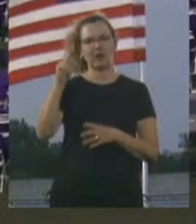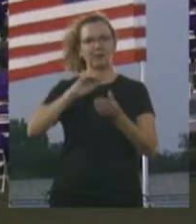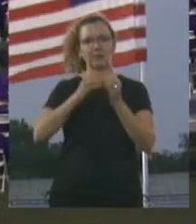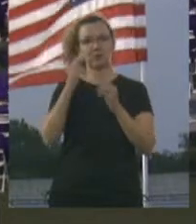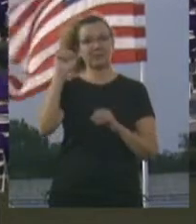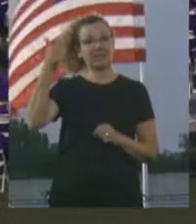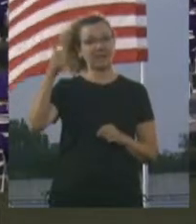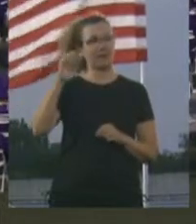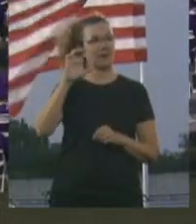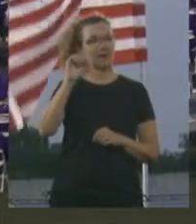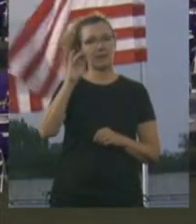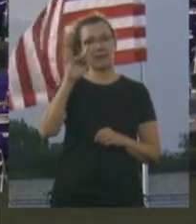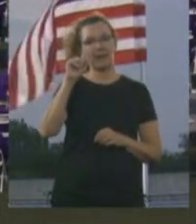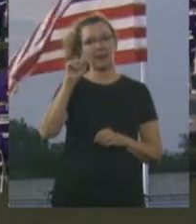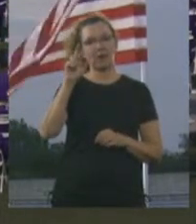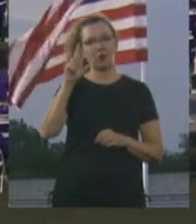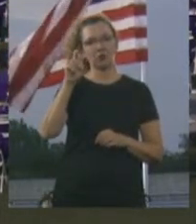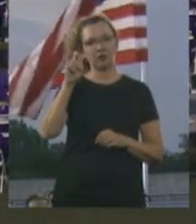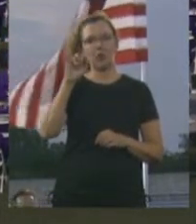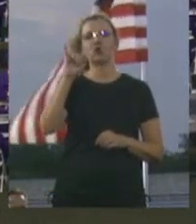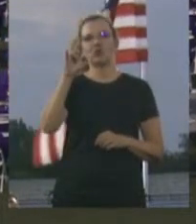10, Camila Rios.